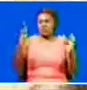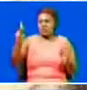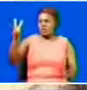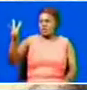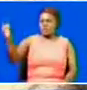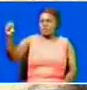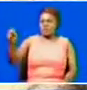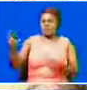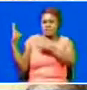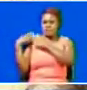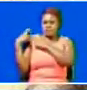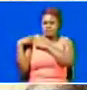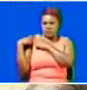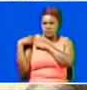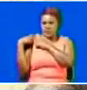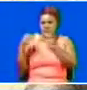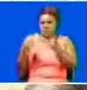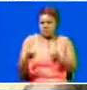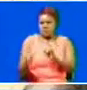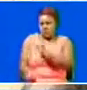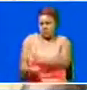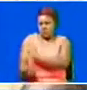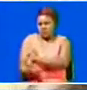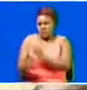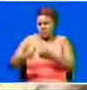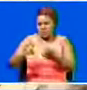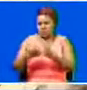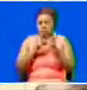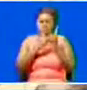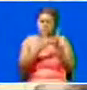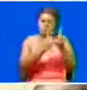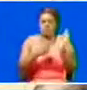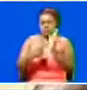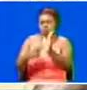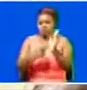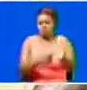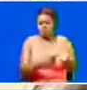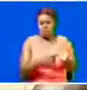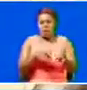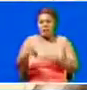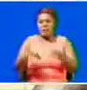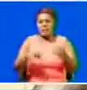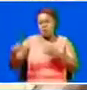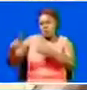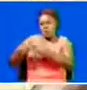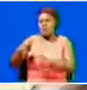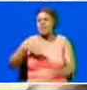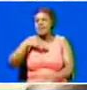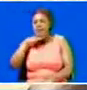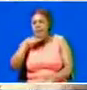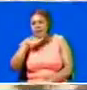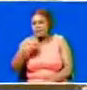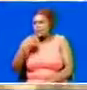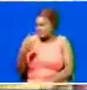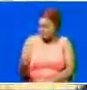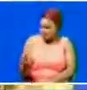KWS anayesimamia vifaru alijaribu kufafanua uhusiano wa pembe hizo kwenye maonyesho na wanyama hao 9 waliofariki.